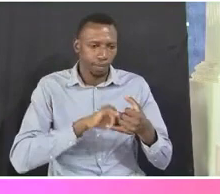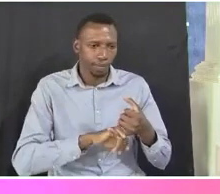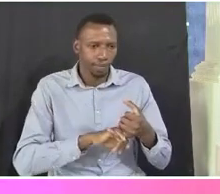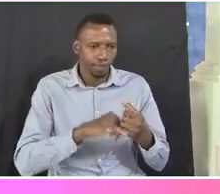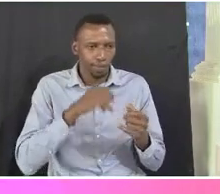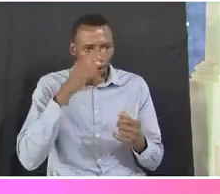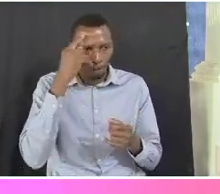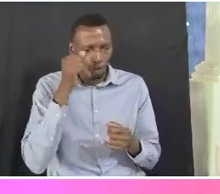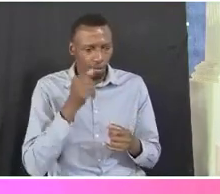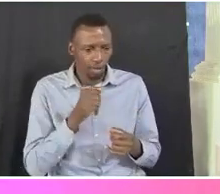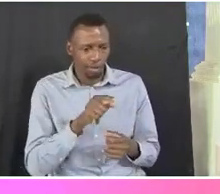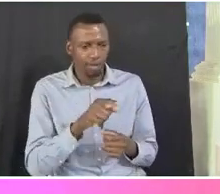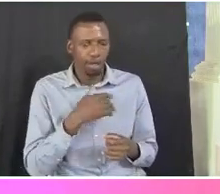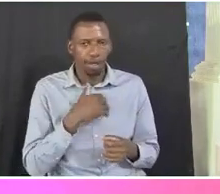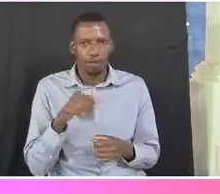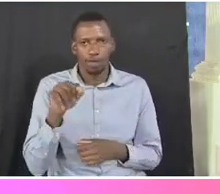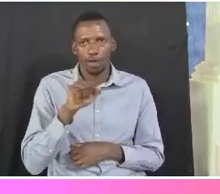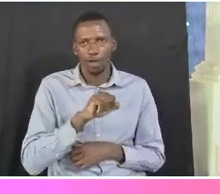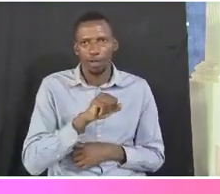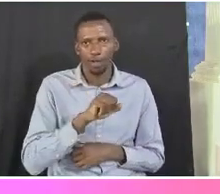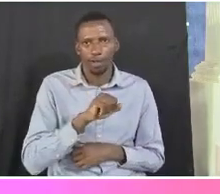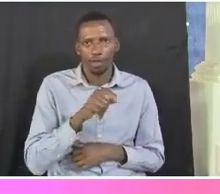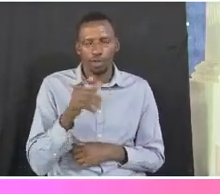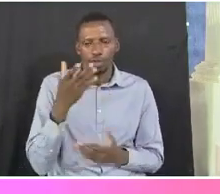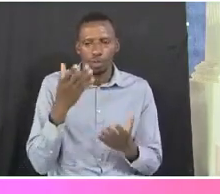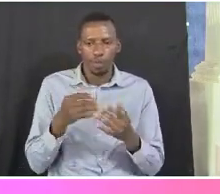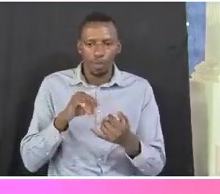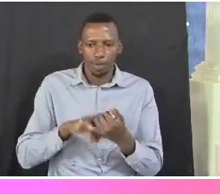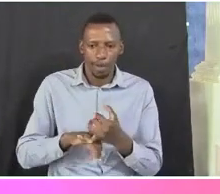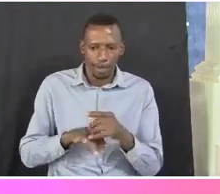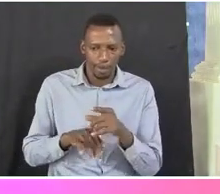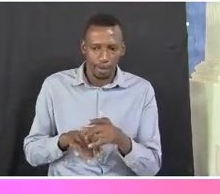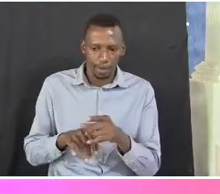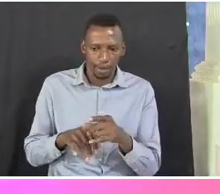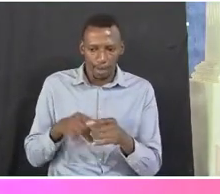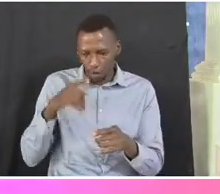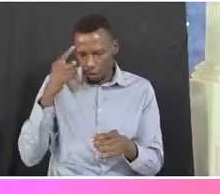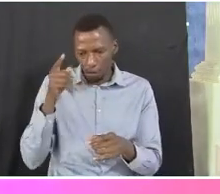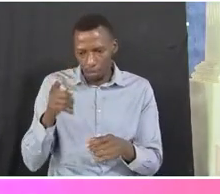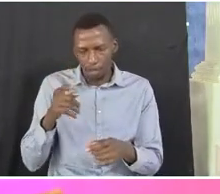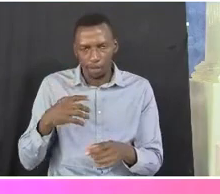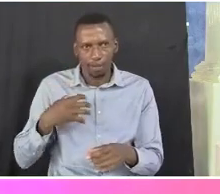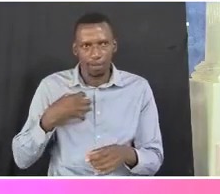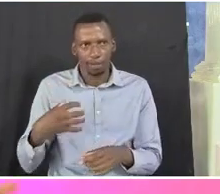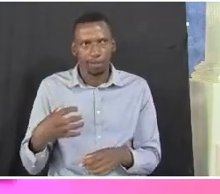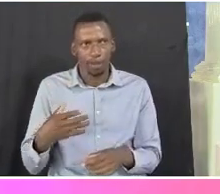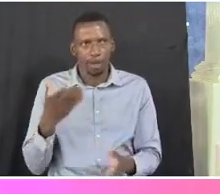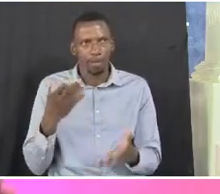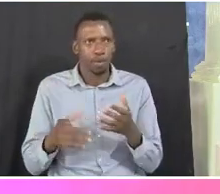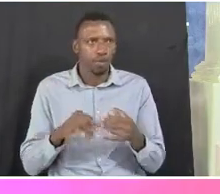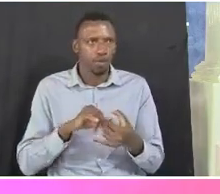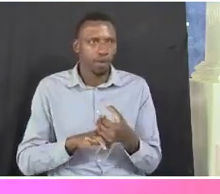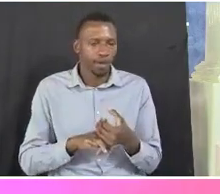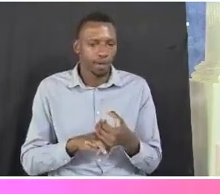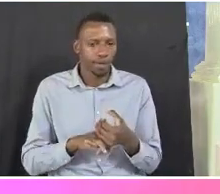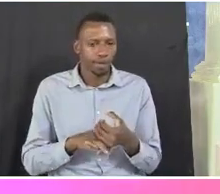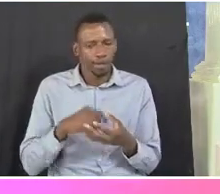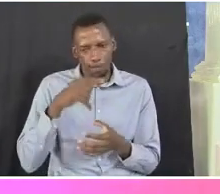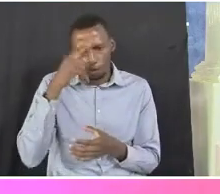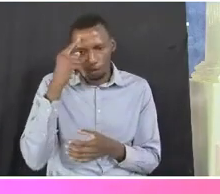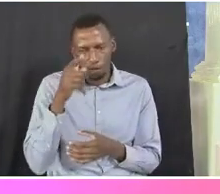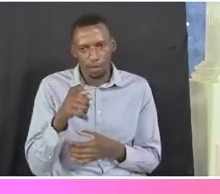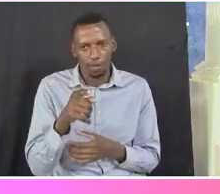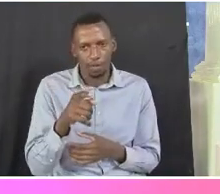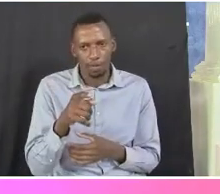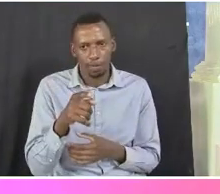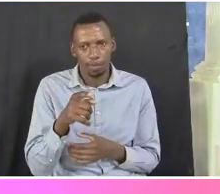or she had a car. You may have married that spouse because he or she was rich. You may have married that spouse because he or